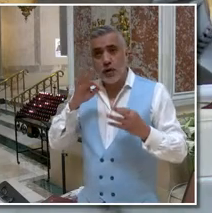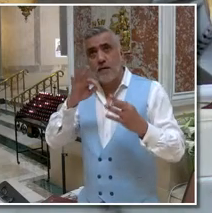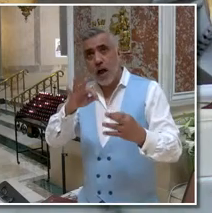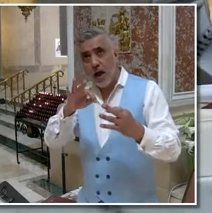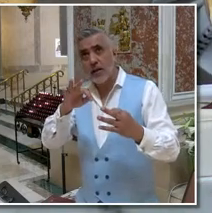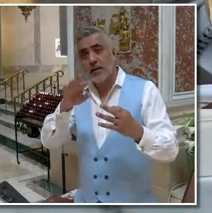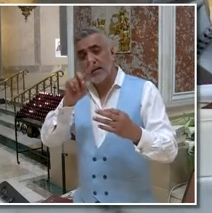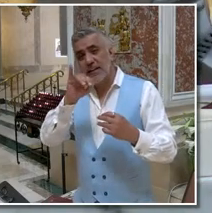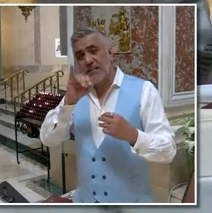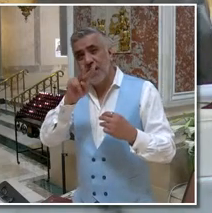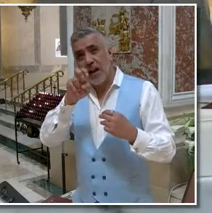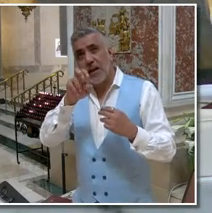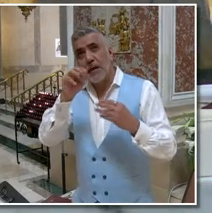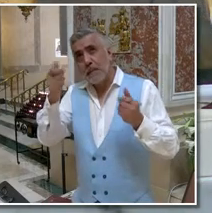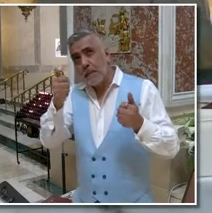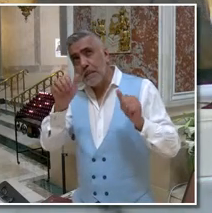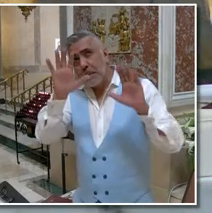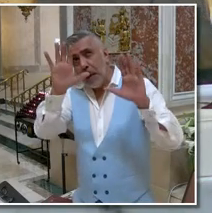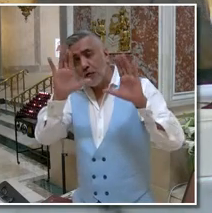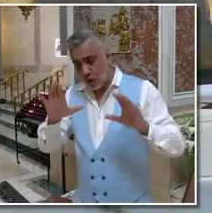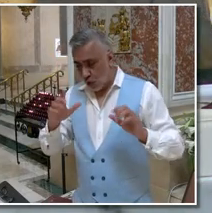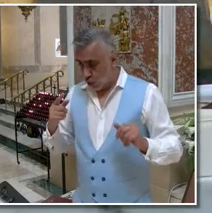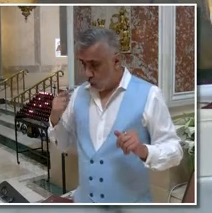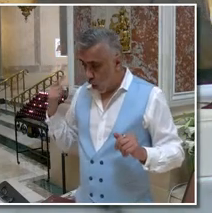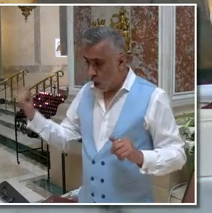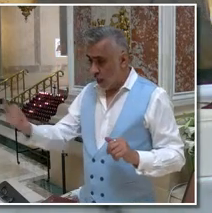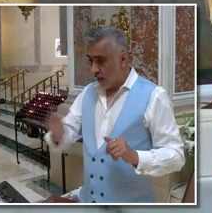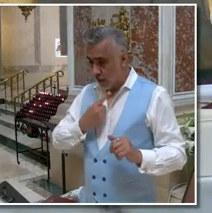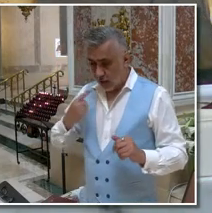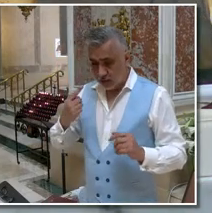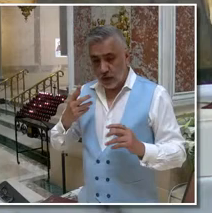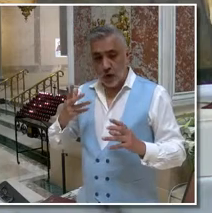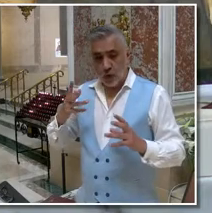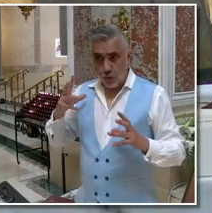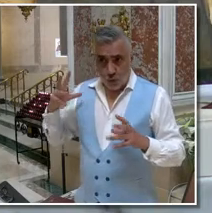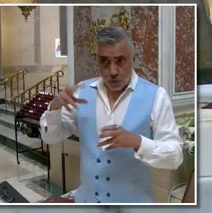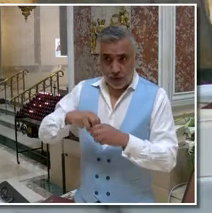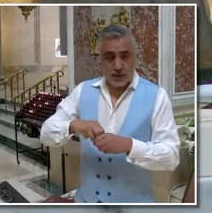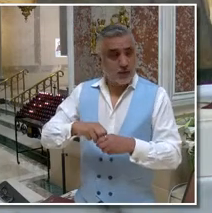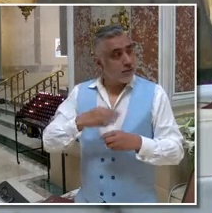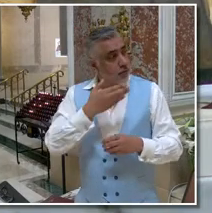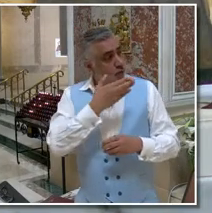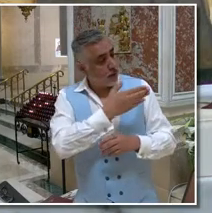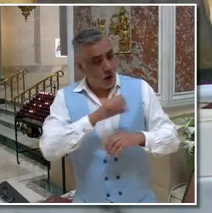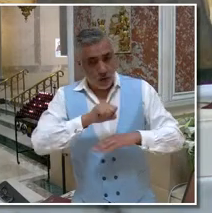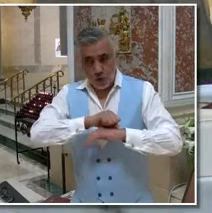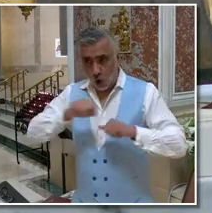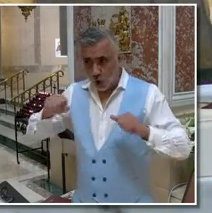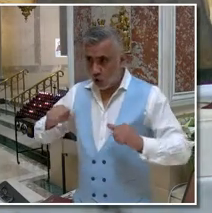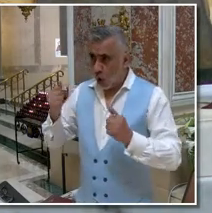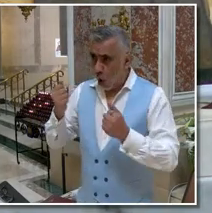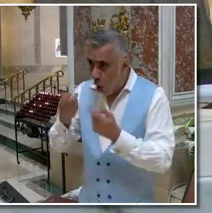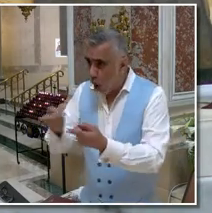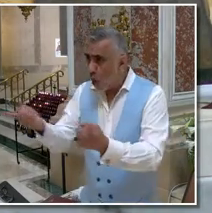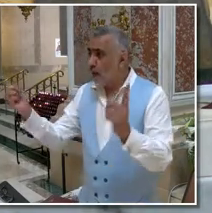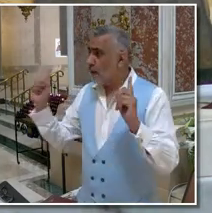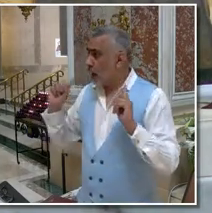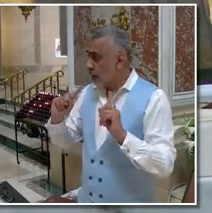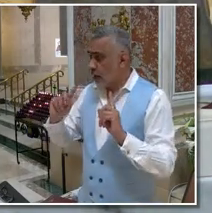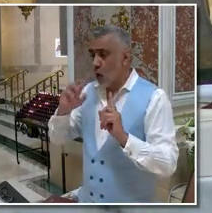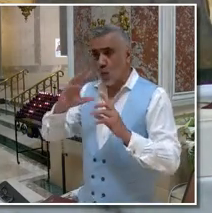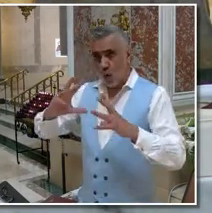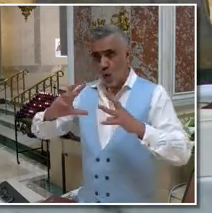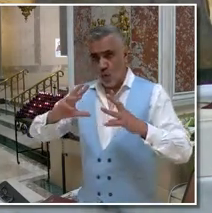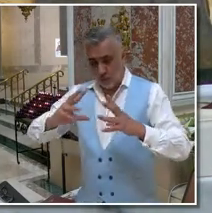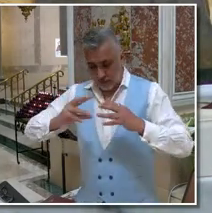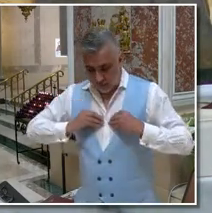majesty, so that all of us who through this participation at the altar receive the most holy